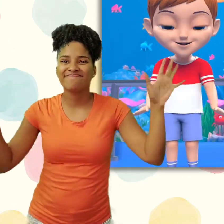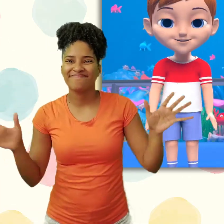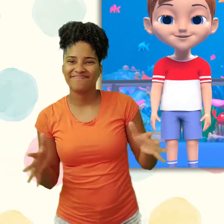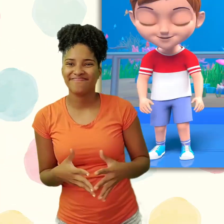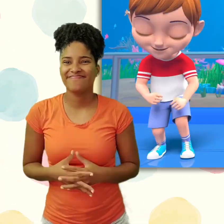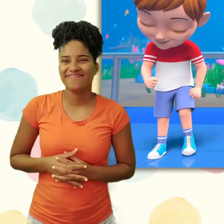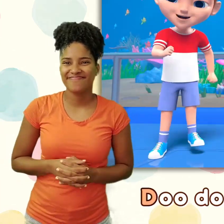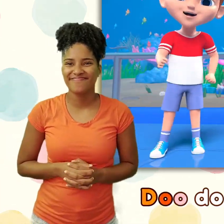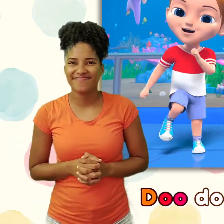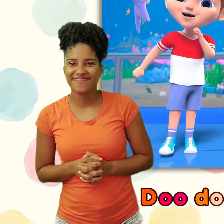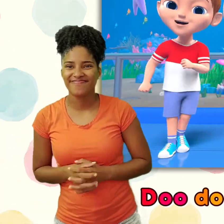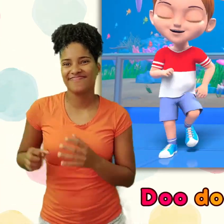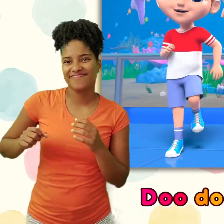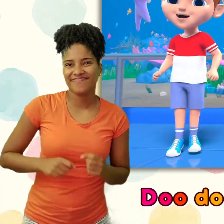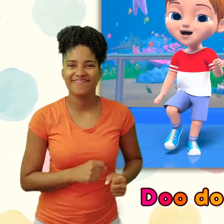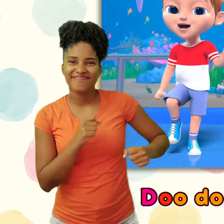end.